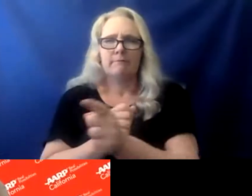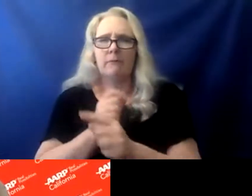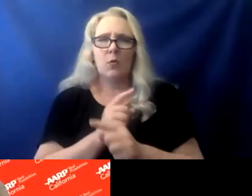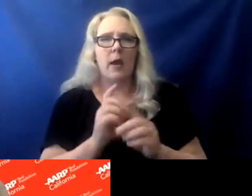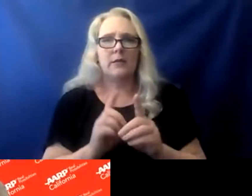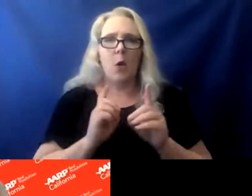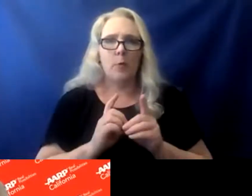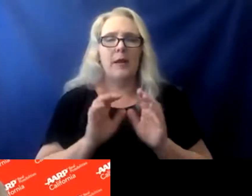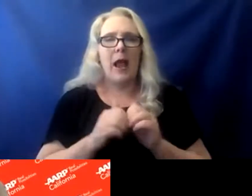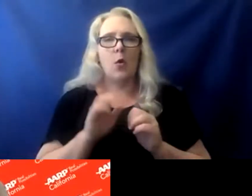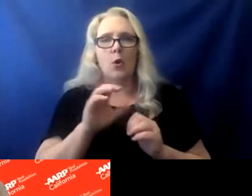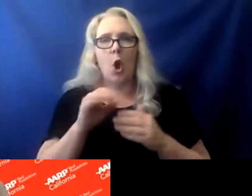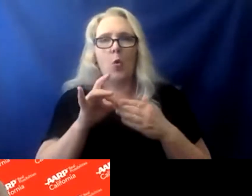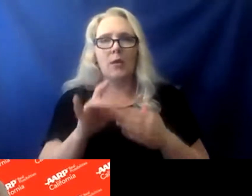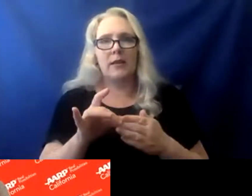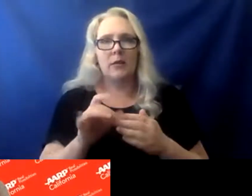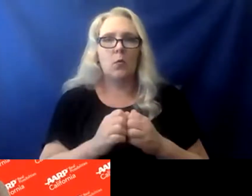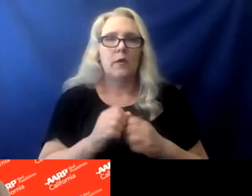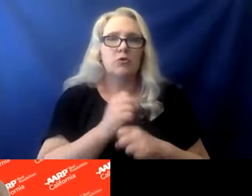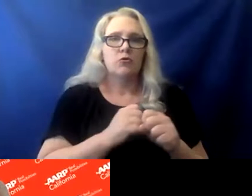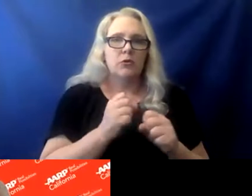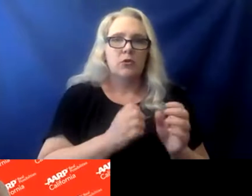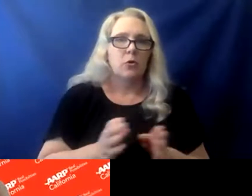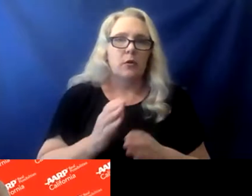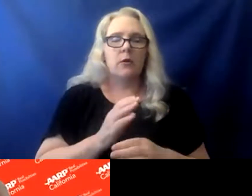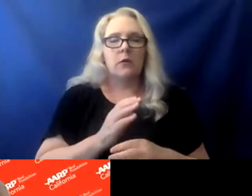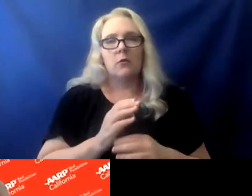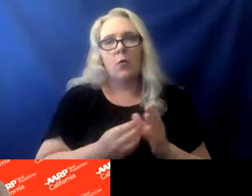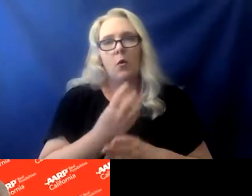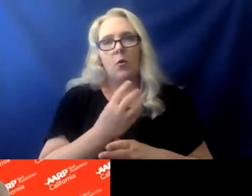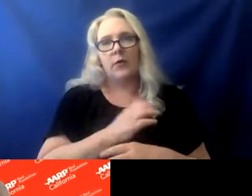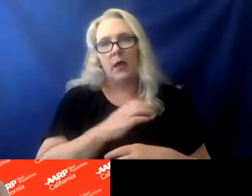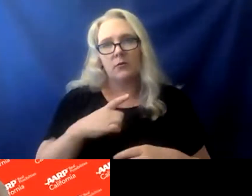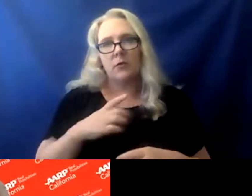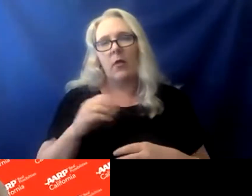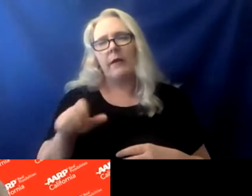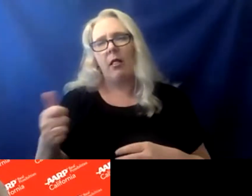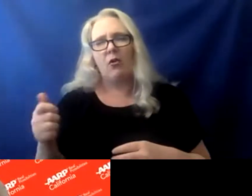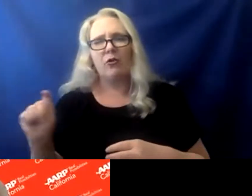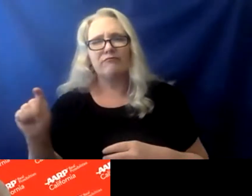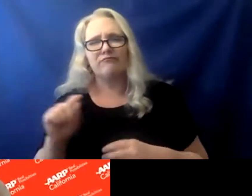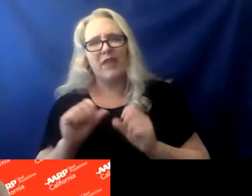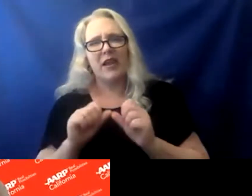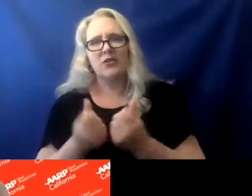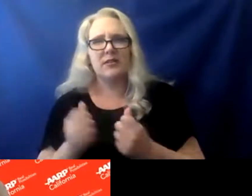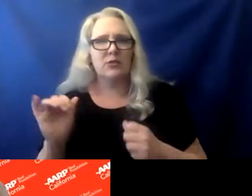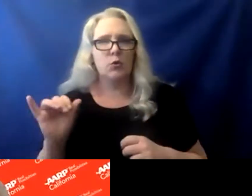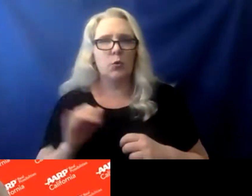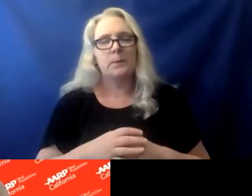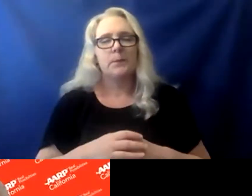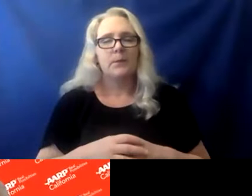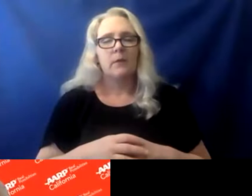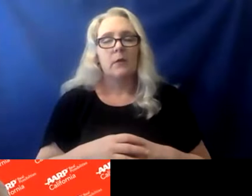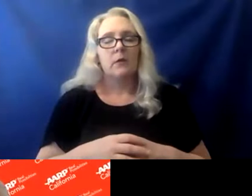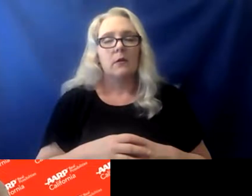co-lead with Strategic Growth Council, climate change issues, and other key agencies as well. So you're right, that work continues in